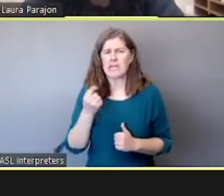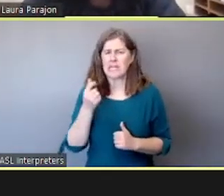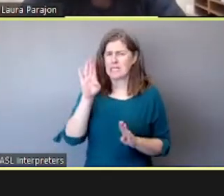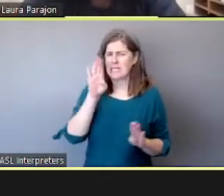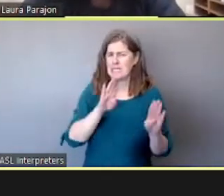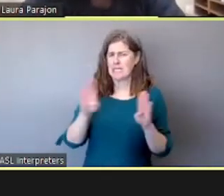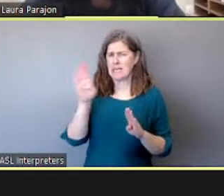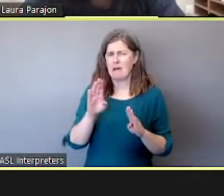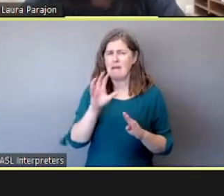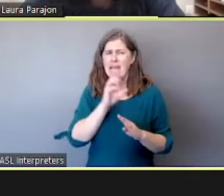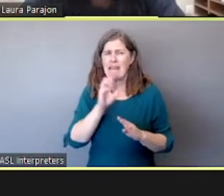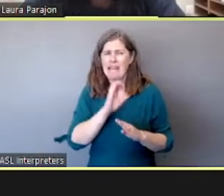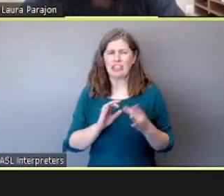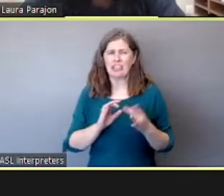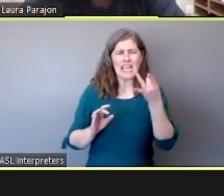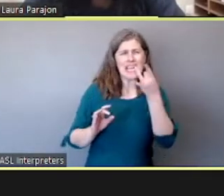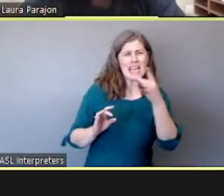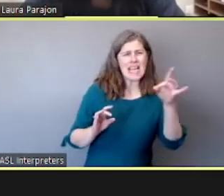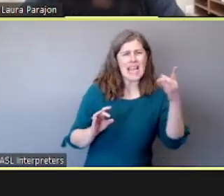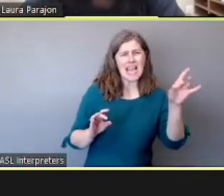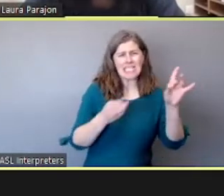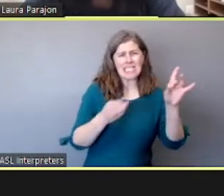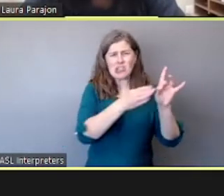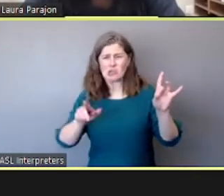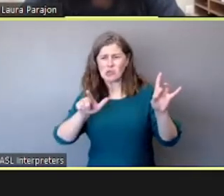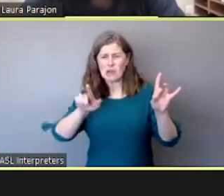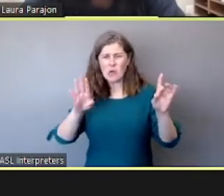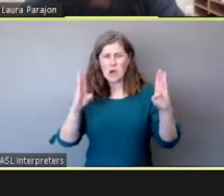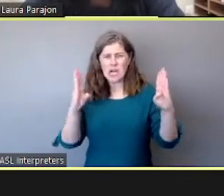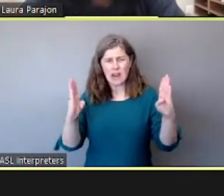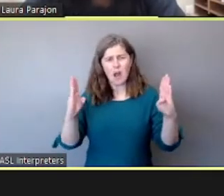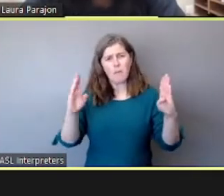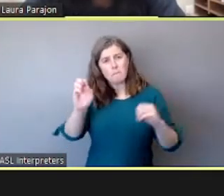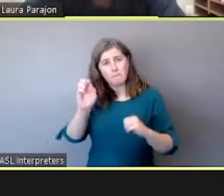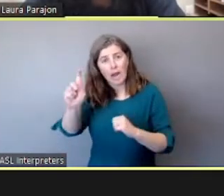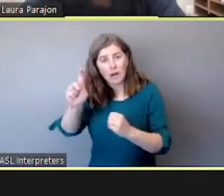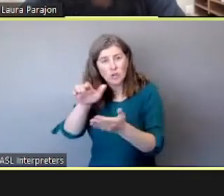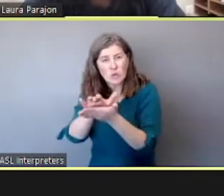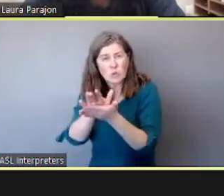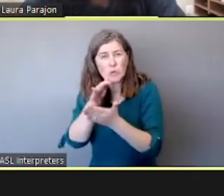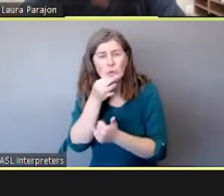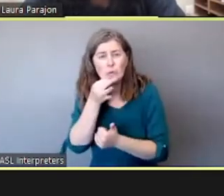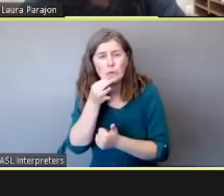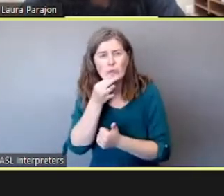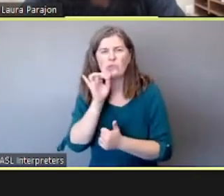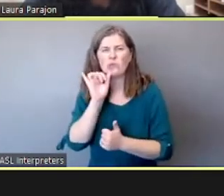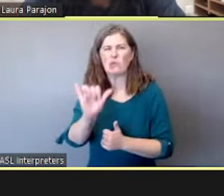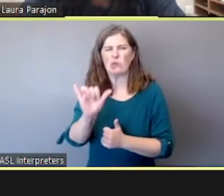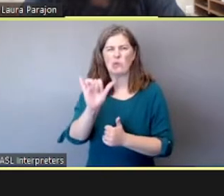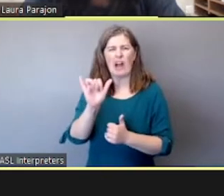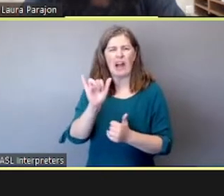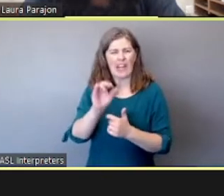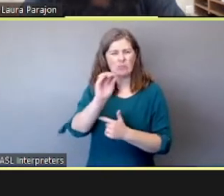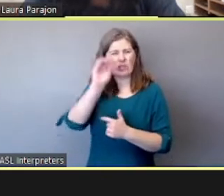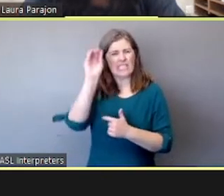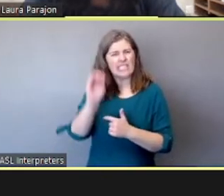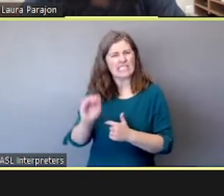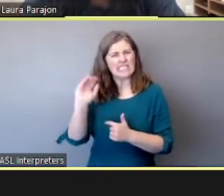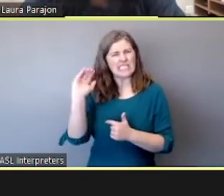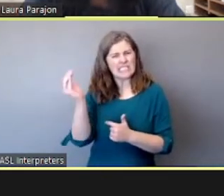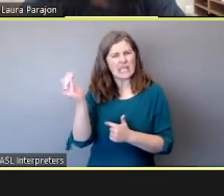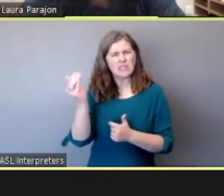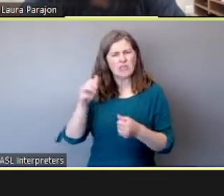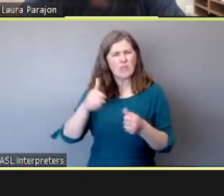the 18 to 24-year-old age group as they're going back, back to school. That's our percentage that's the lowest for the